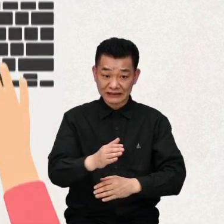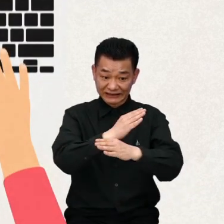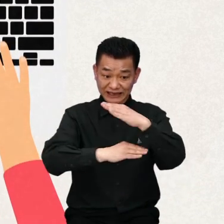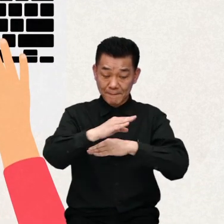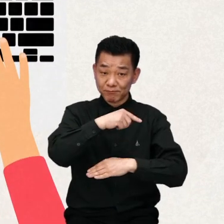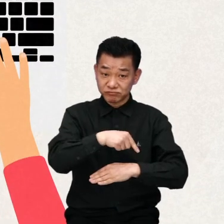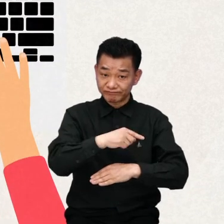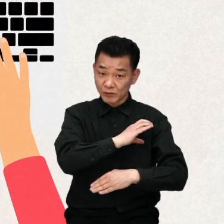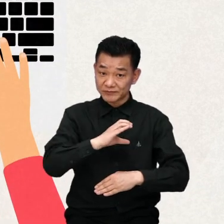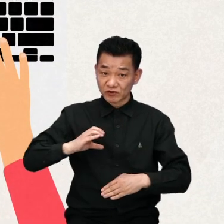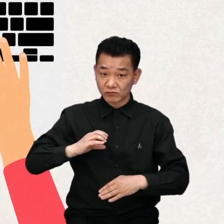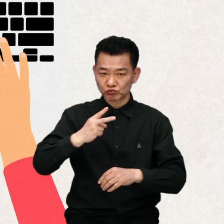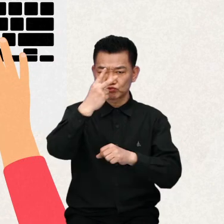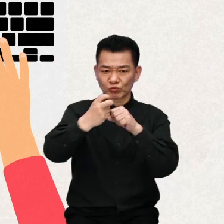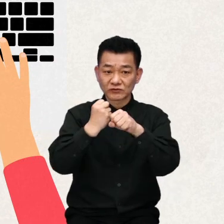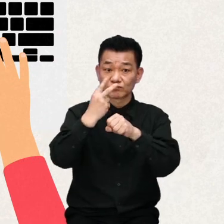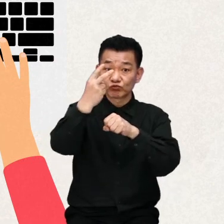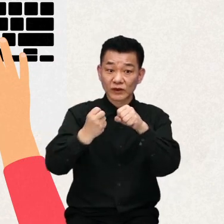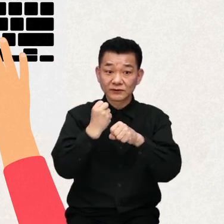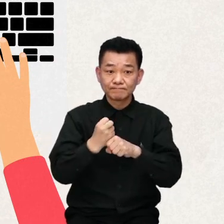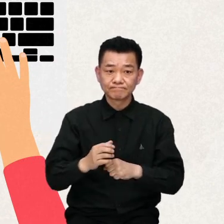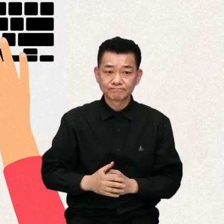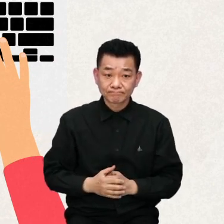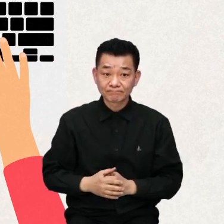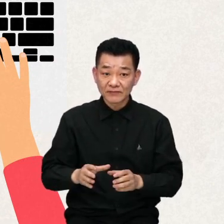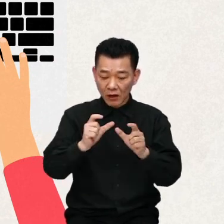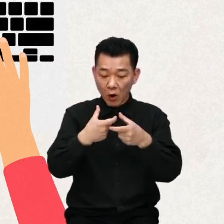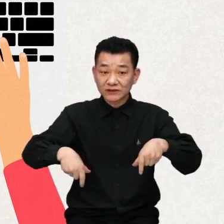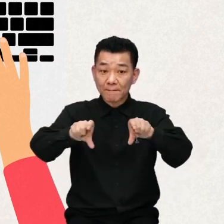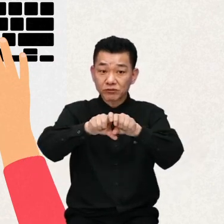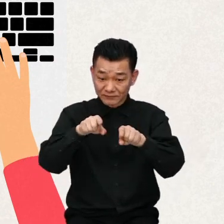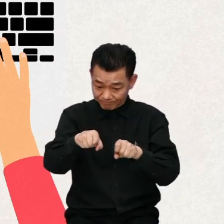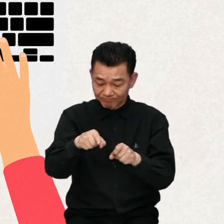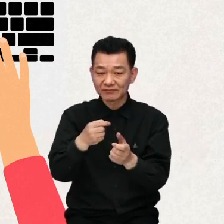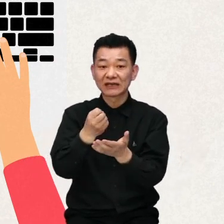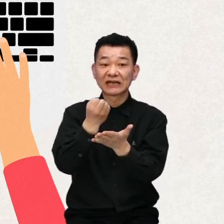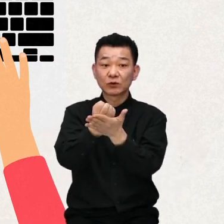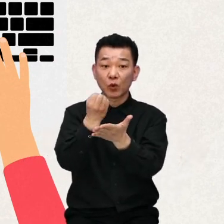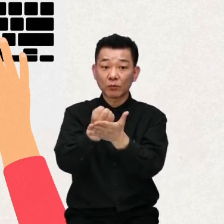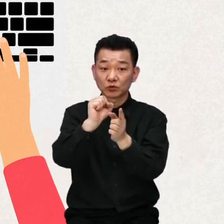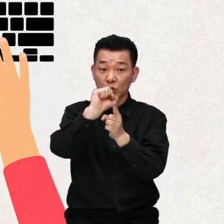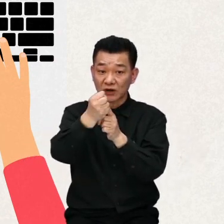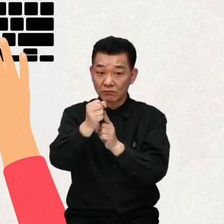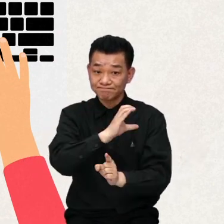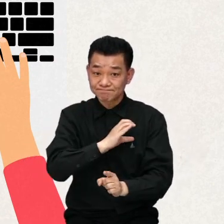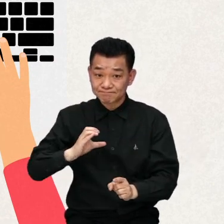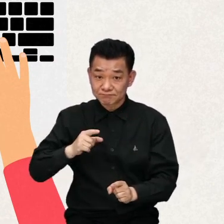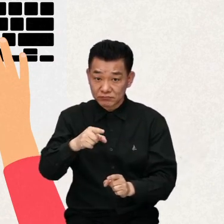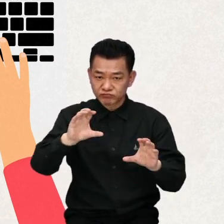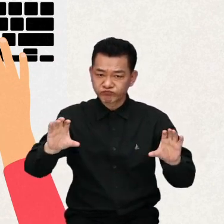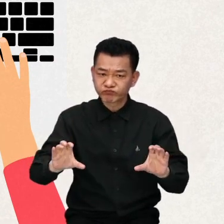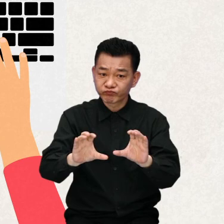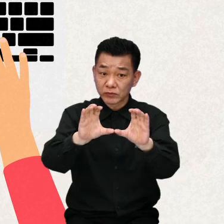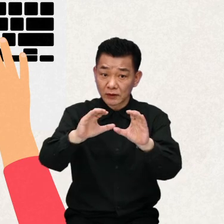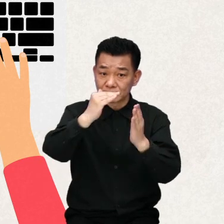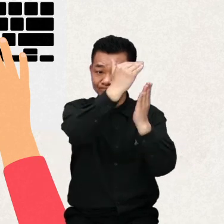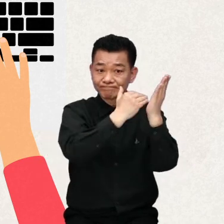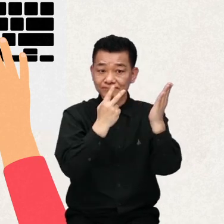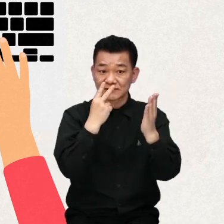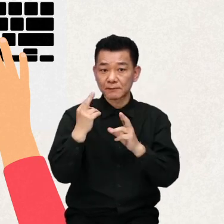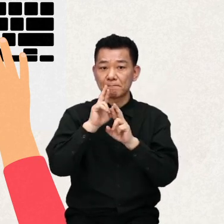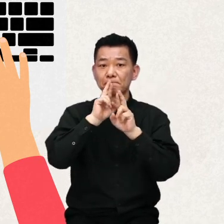The Committee shall report on its activities to the General Assembly and to the Economic and Social Council every 2